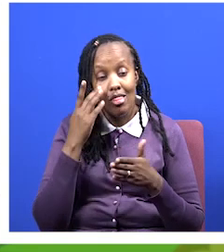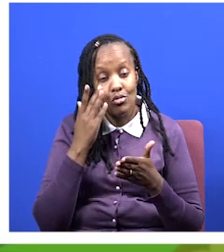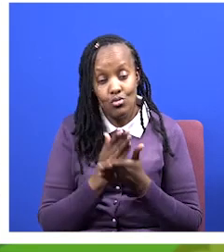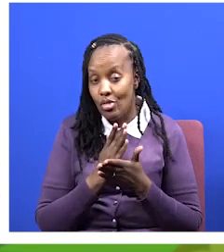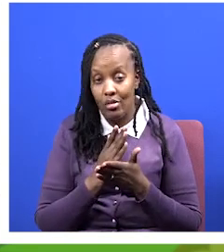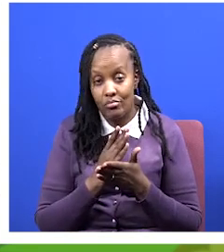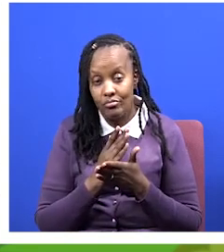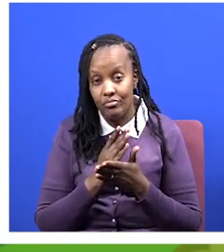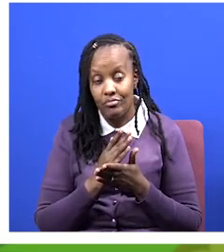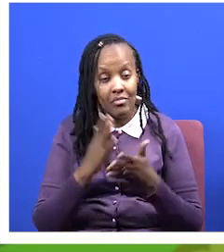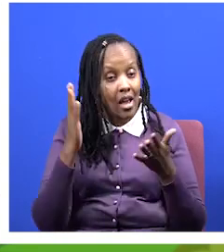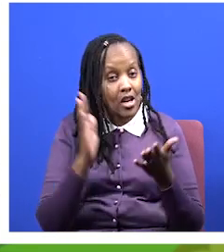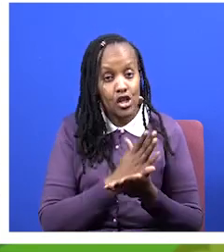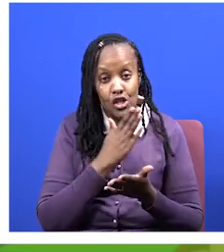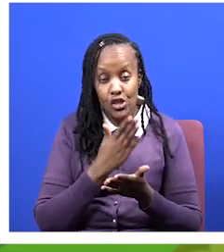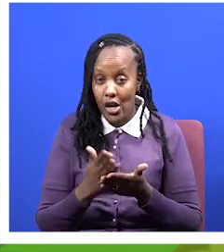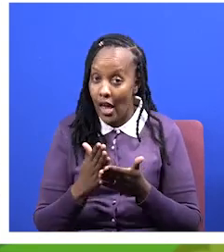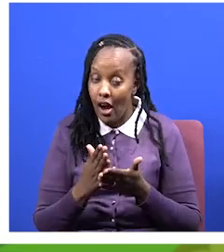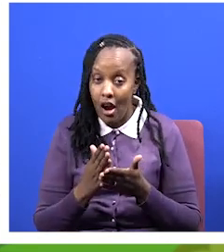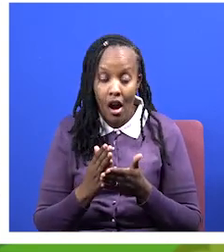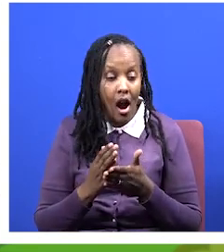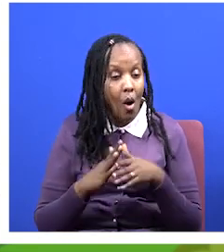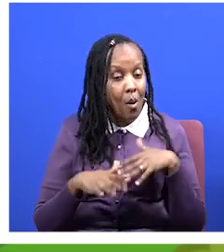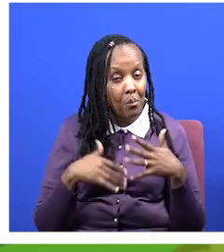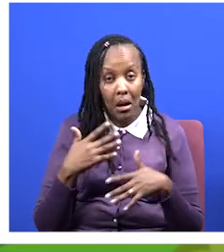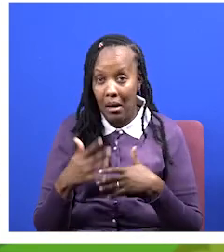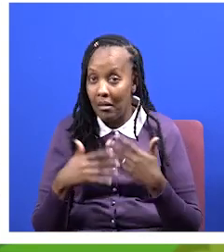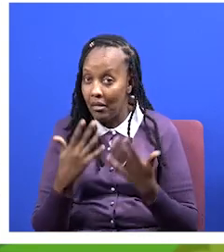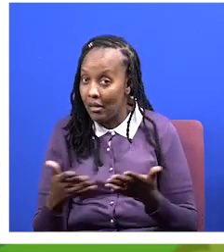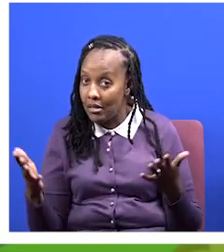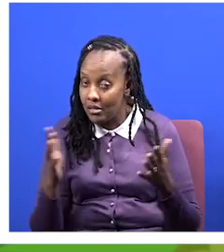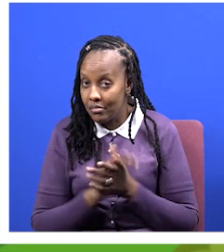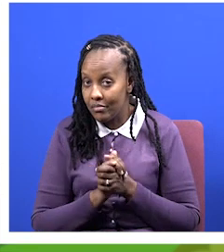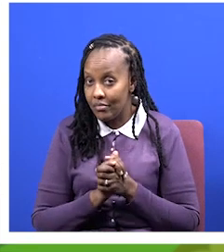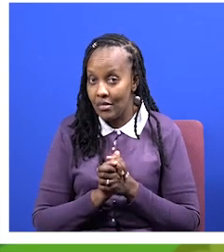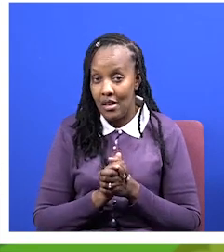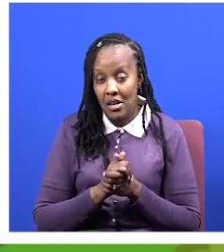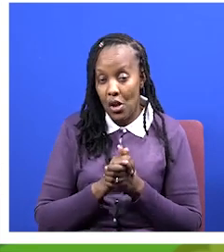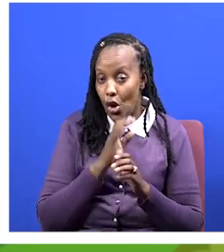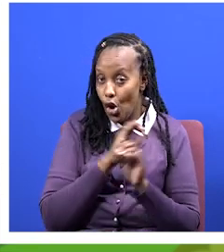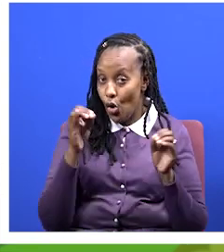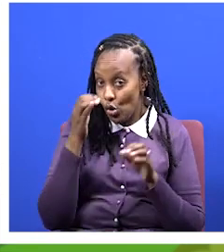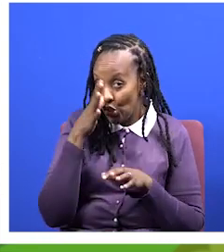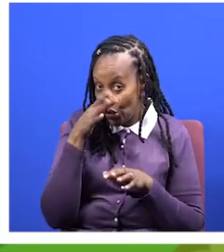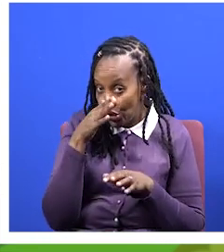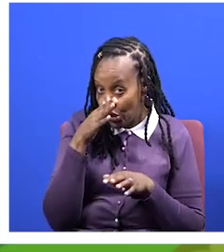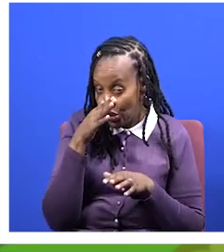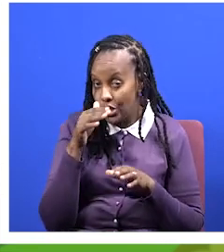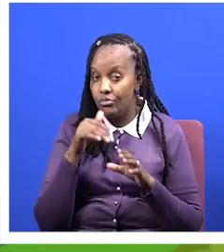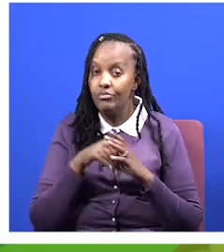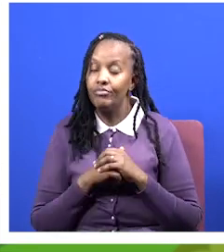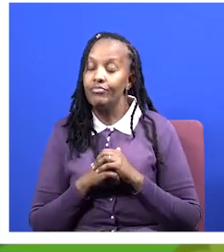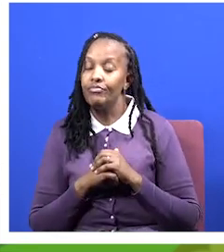truth. Let us share our toys. Let us not cheat in our